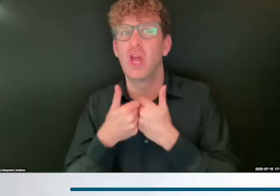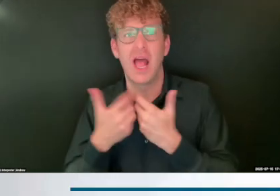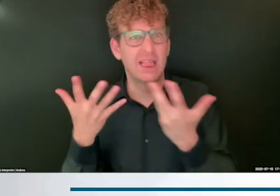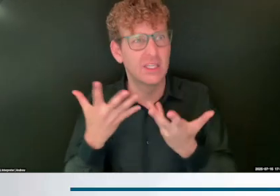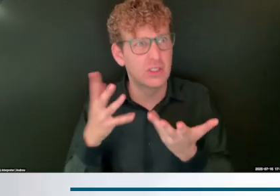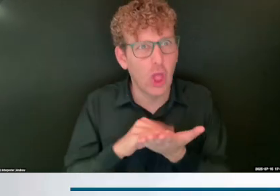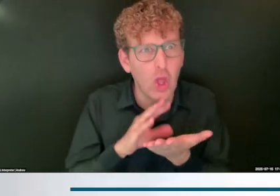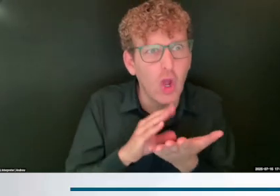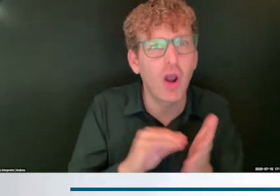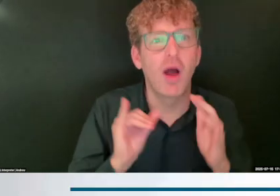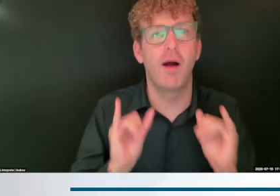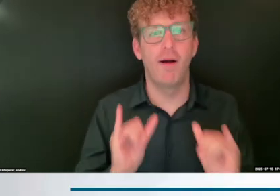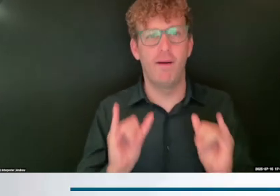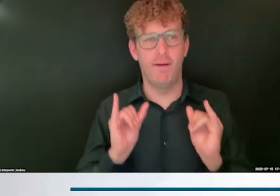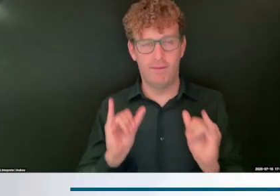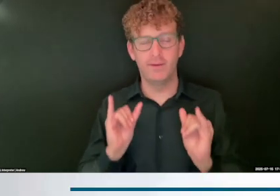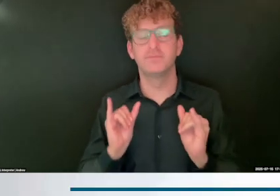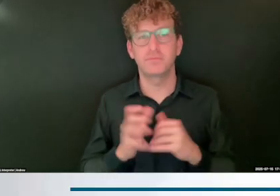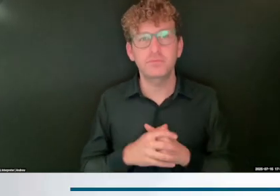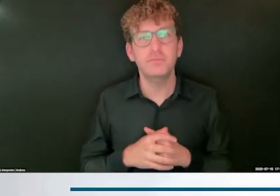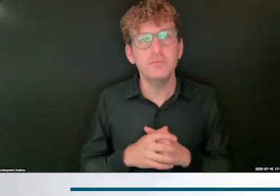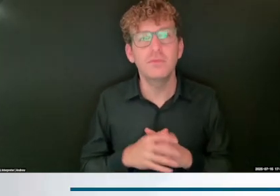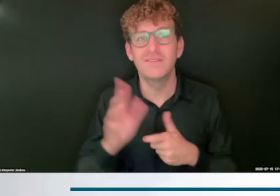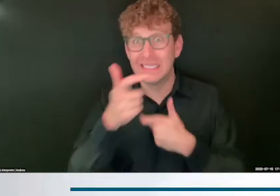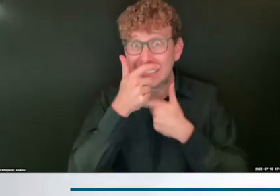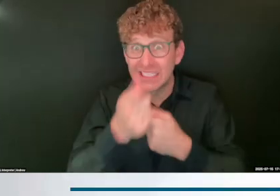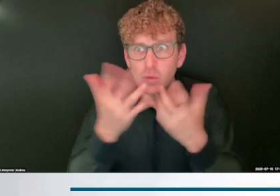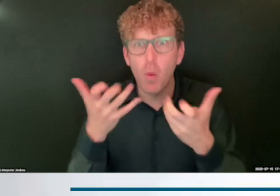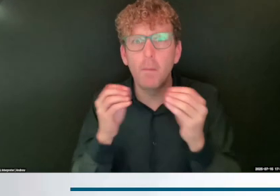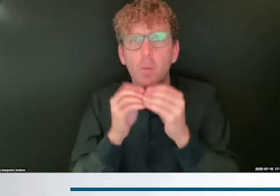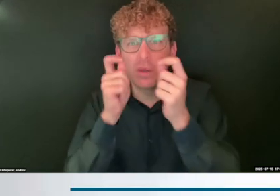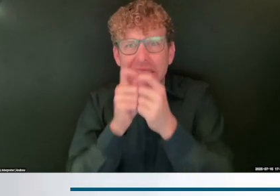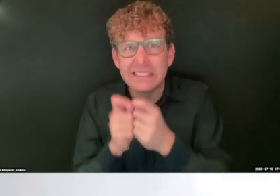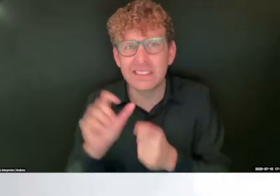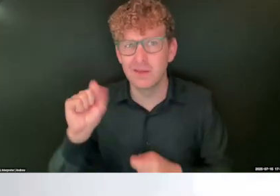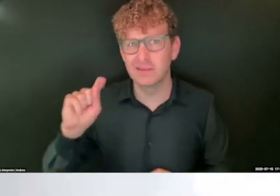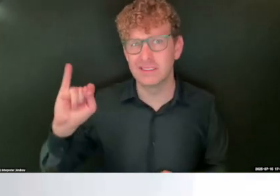in more details on STEP, please watch the recording of the workgroup. Next slide, please.